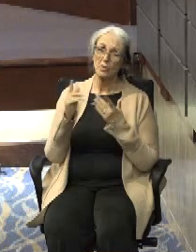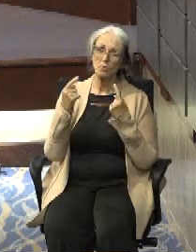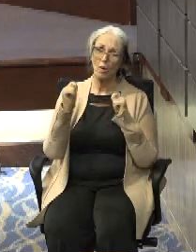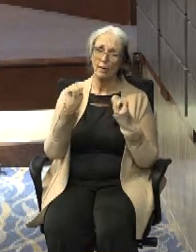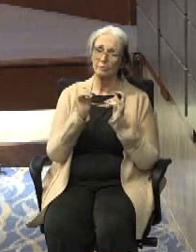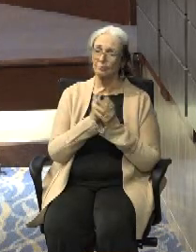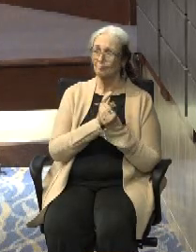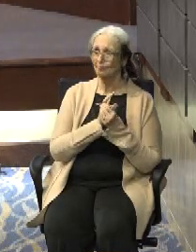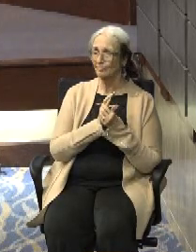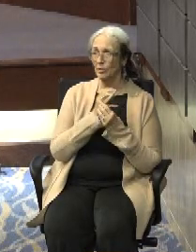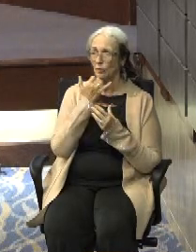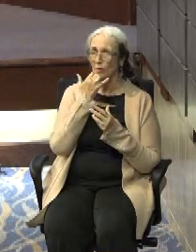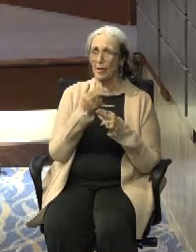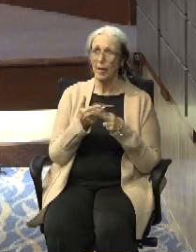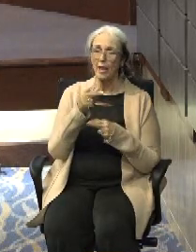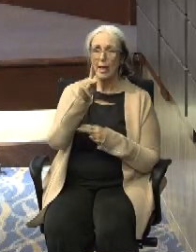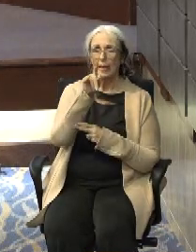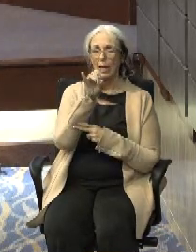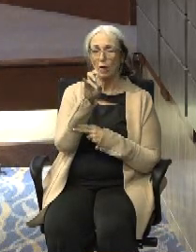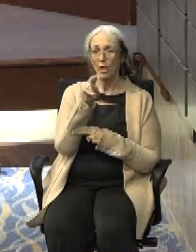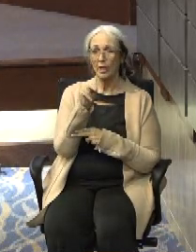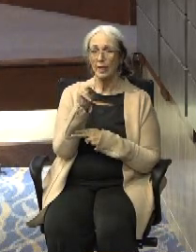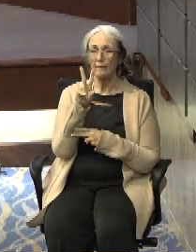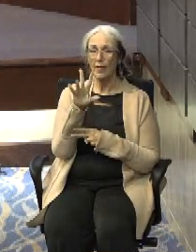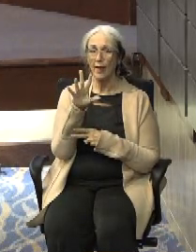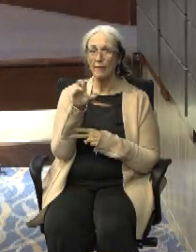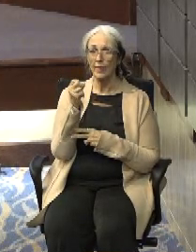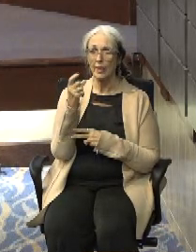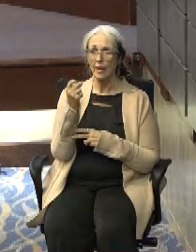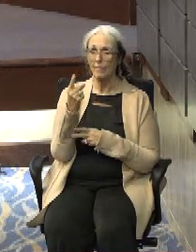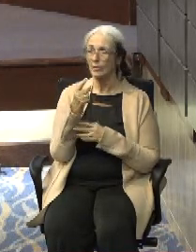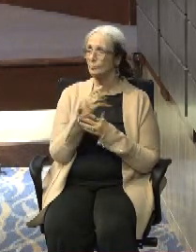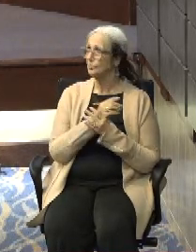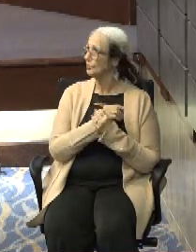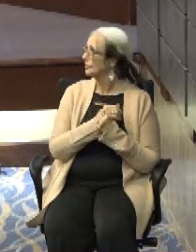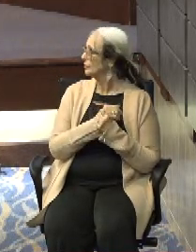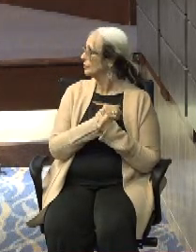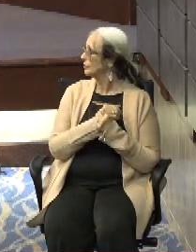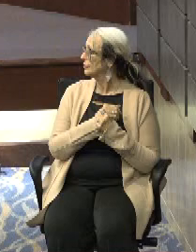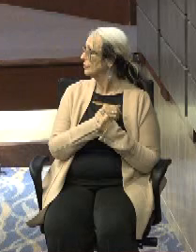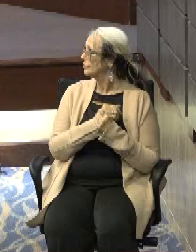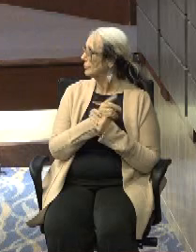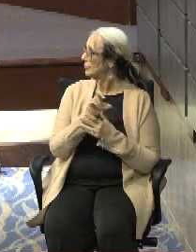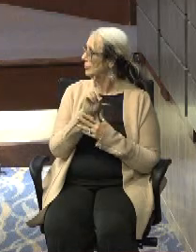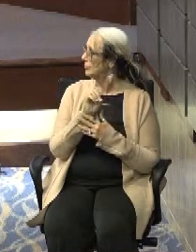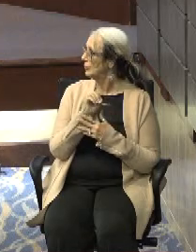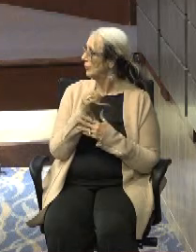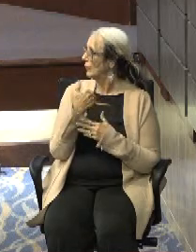Sorry about that. Hi, Mayor. Hi. My name is Karen Egutz. I'm at 511 Kings Row. Oh, I do have some.